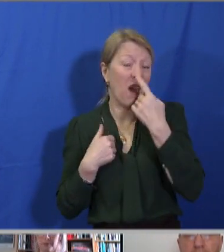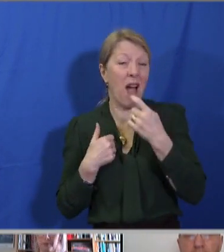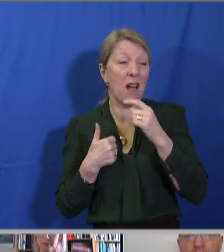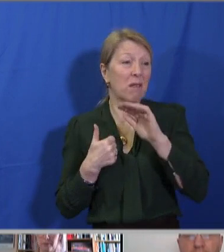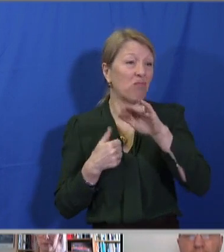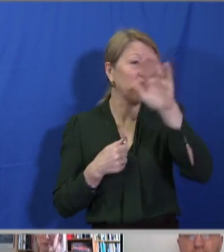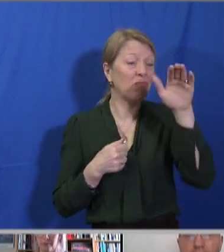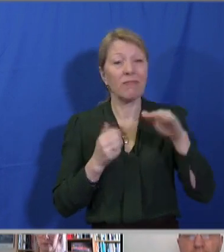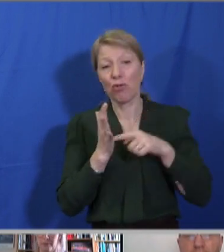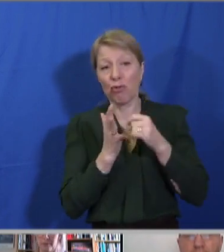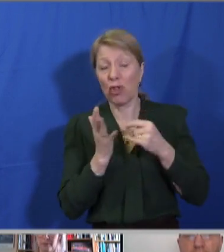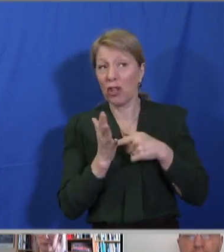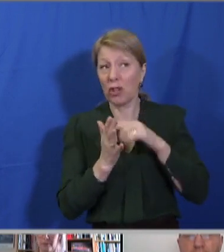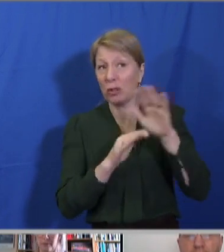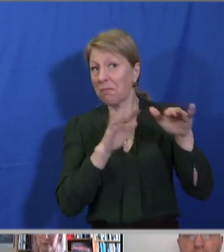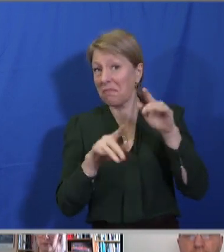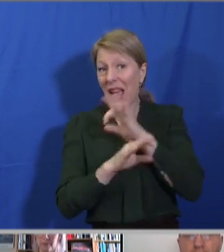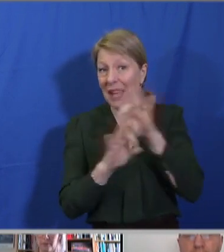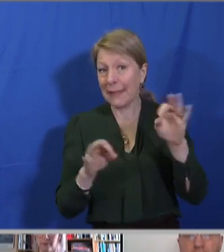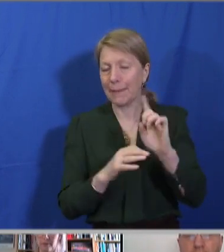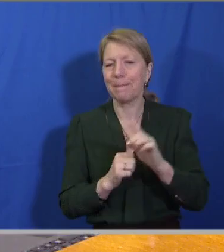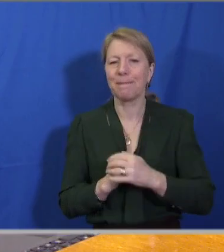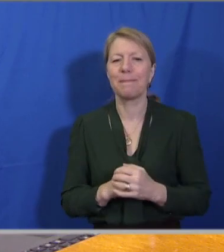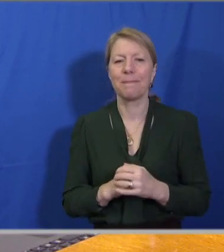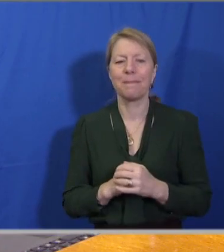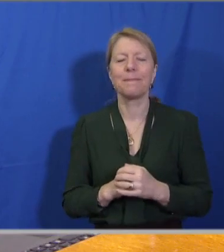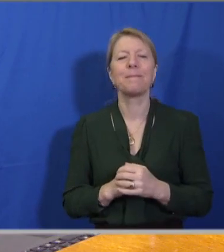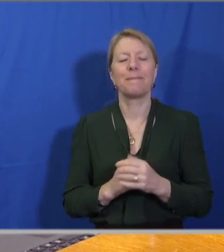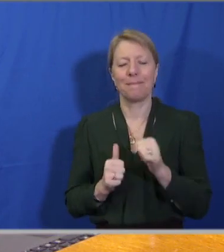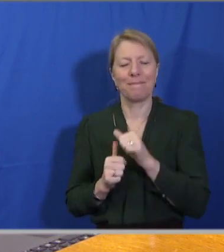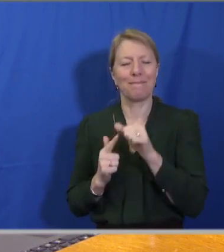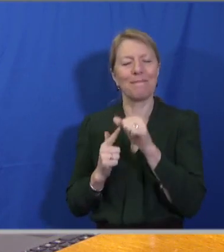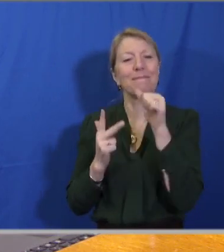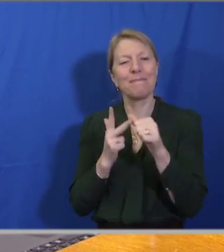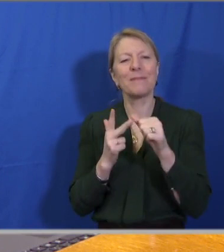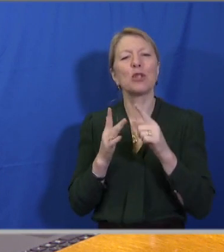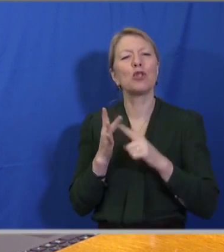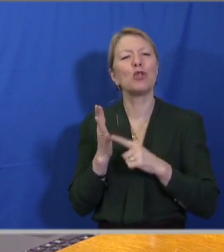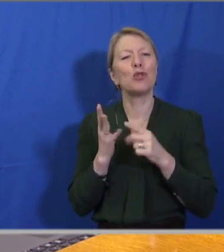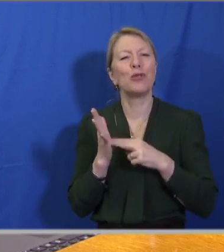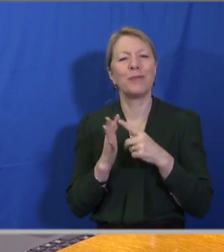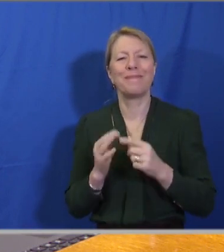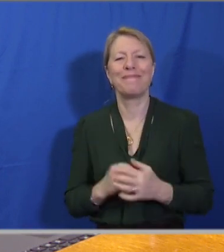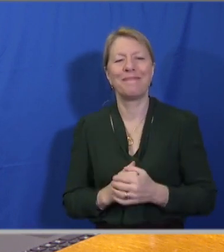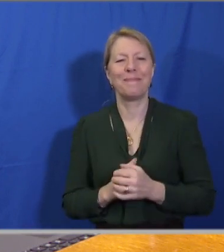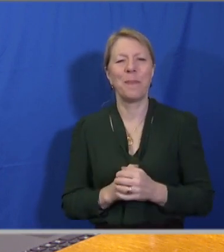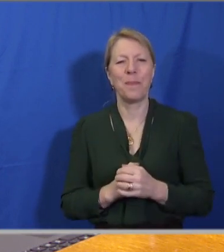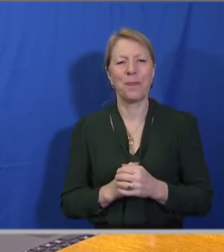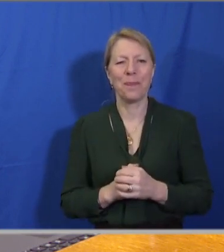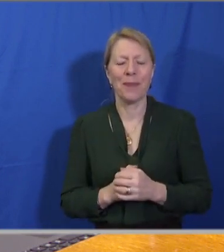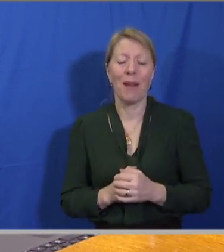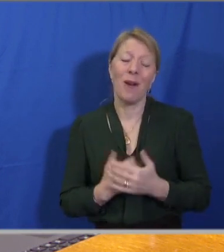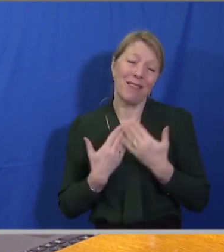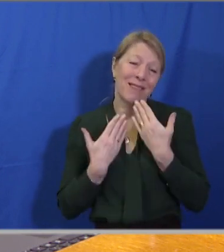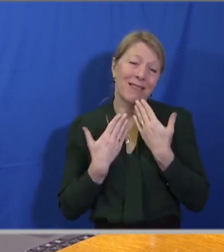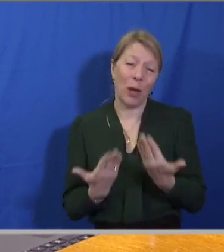trusts. Okay, thank you. And going then to June. Go ahead, June, please. Thank you for your time, everyone.